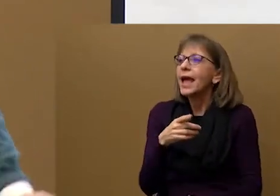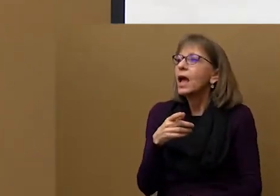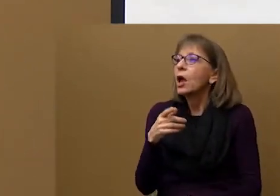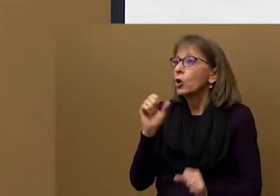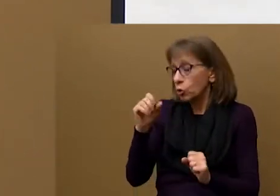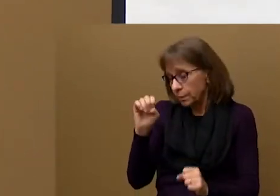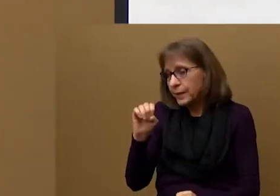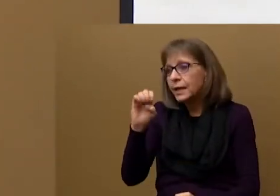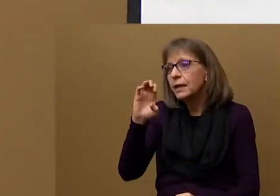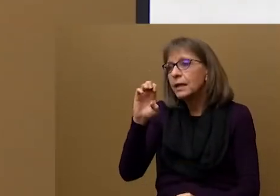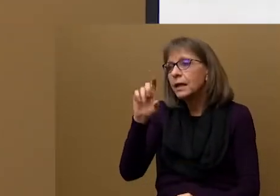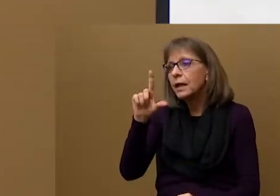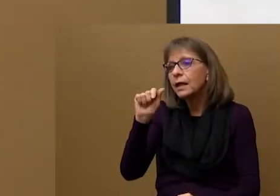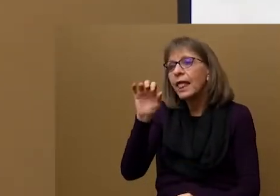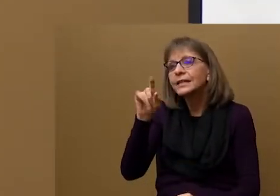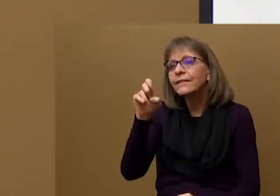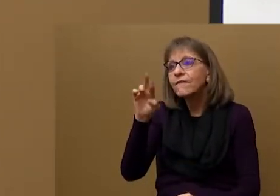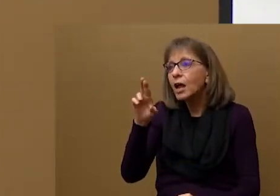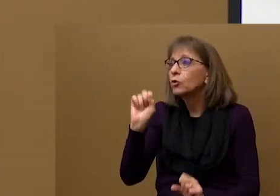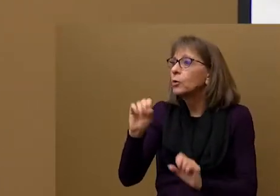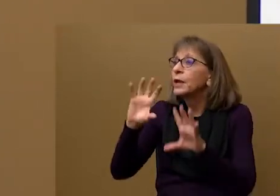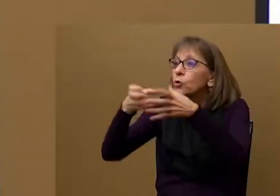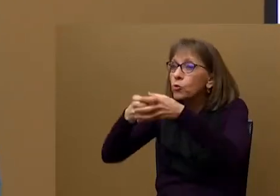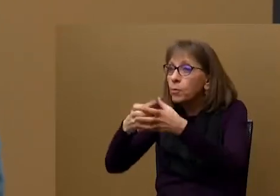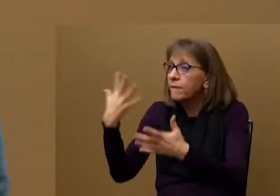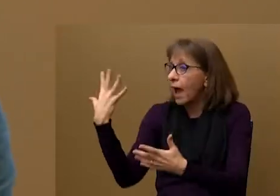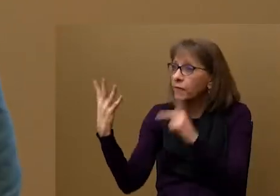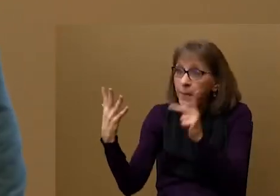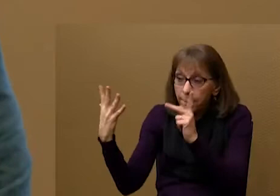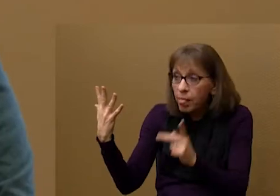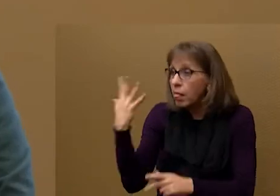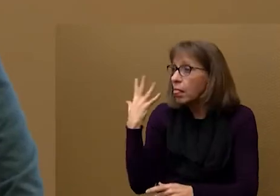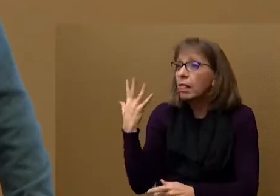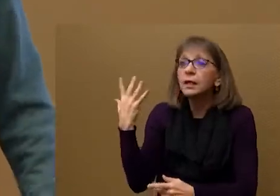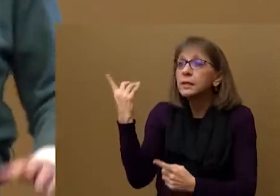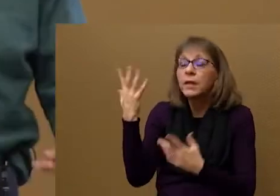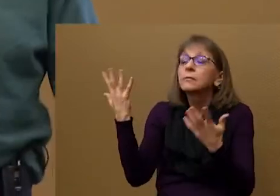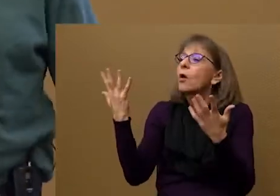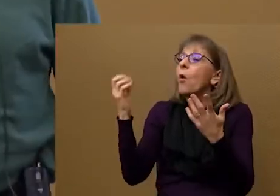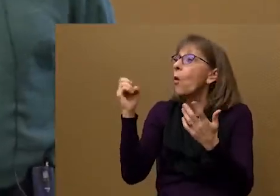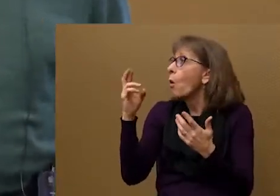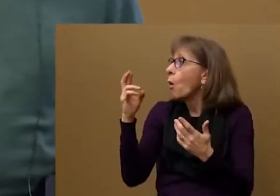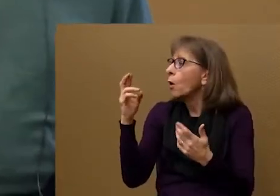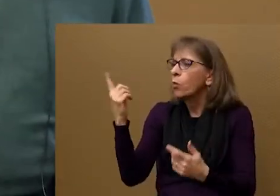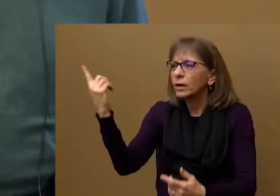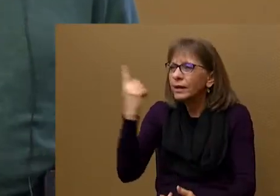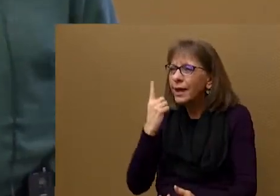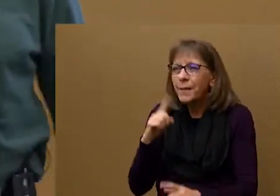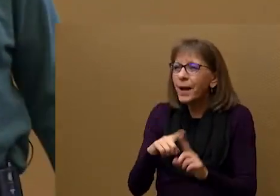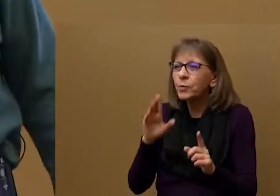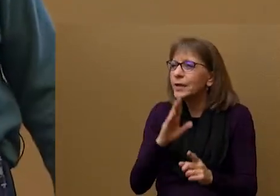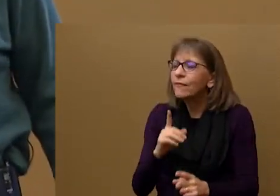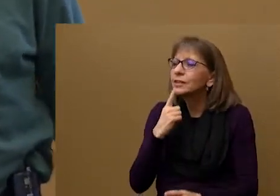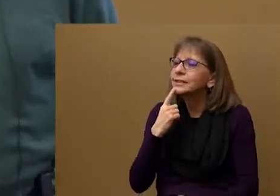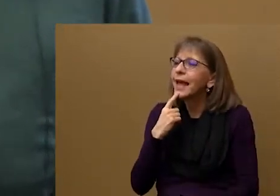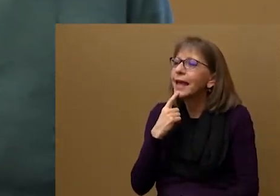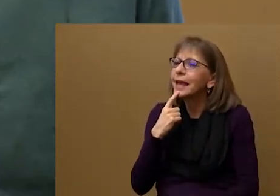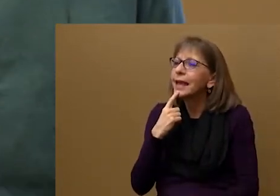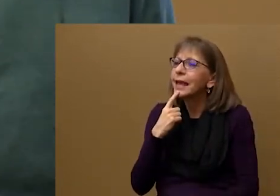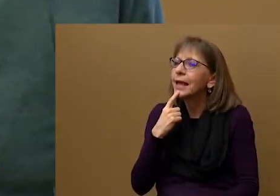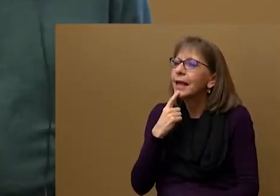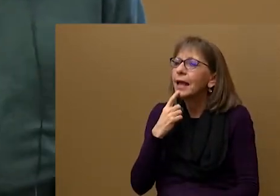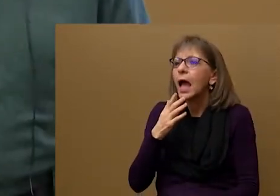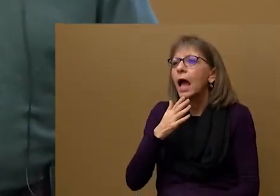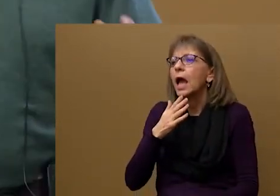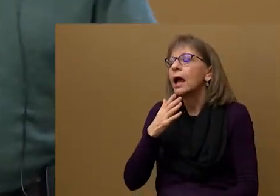quite, this could be a classifier, it could be a group, 5 people, a group of people, something coming up, or he'd do this, but